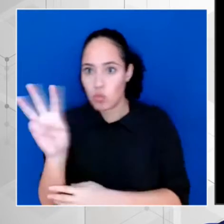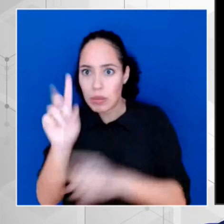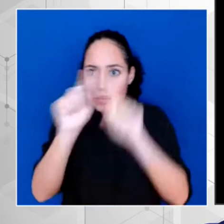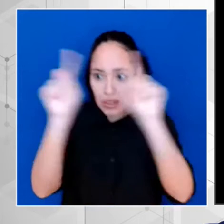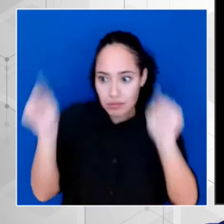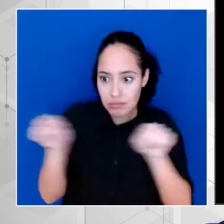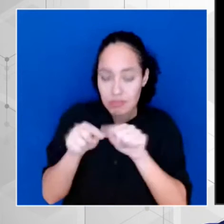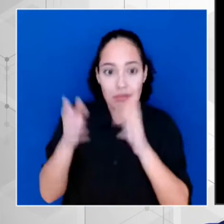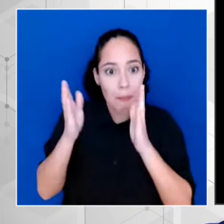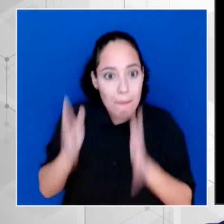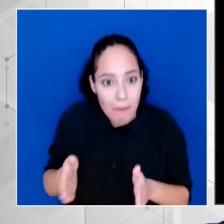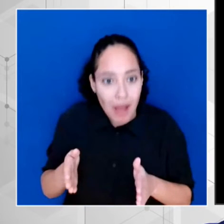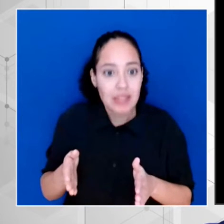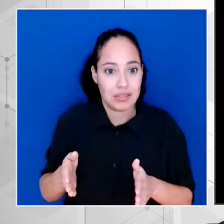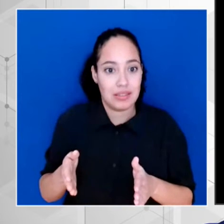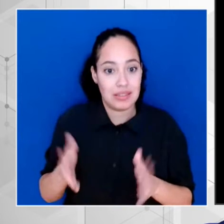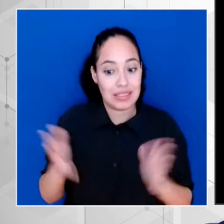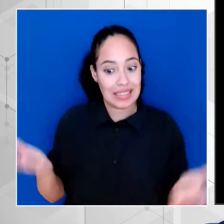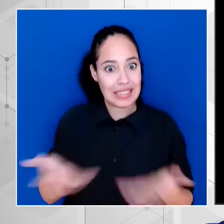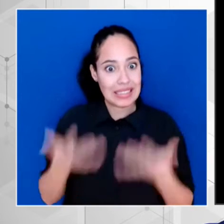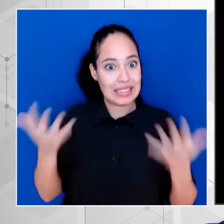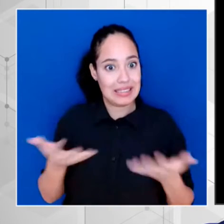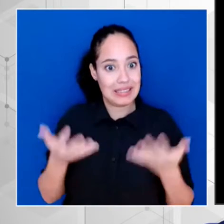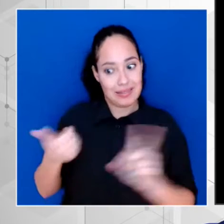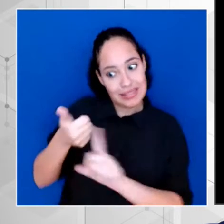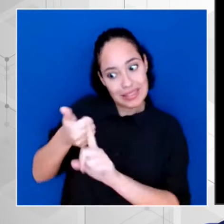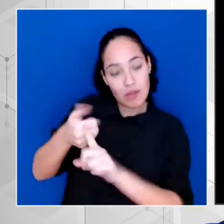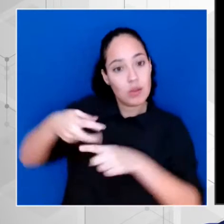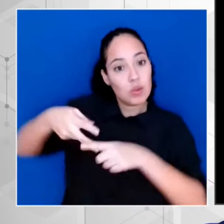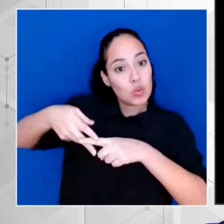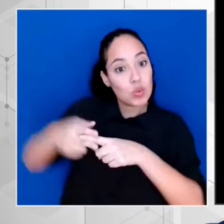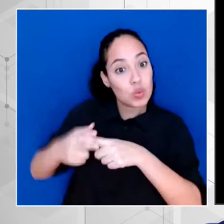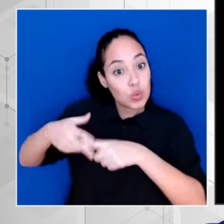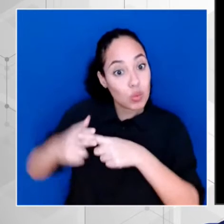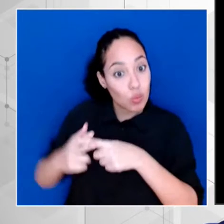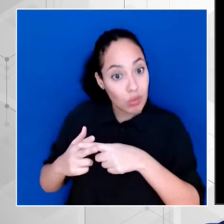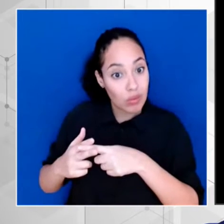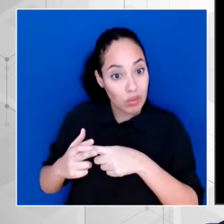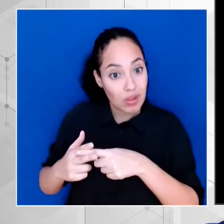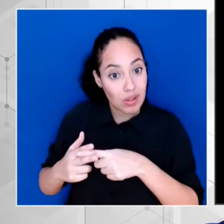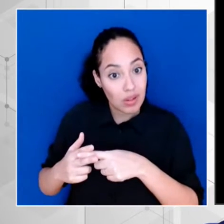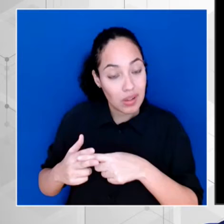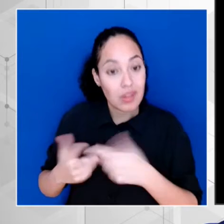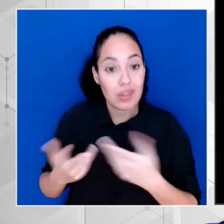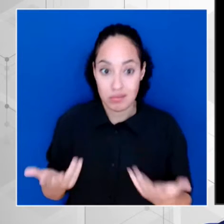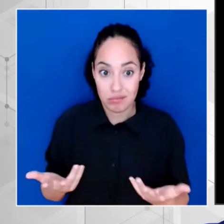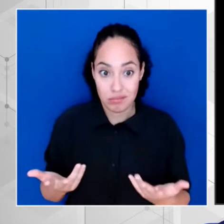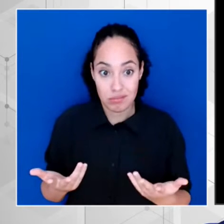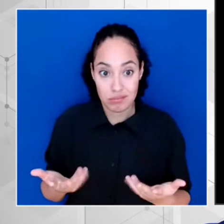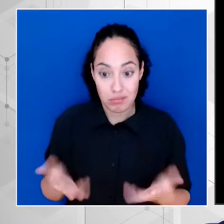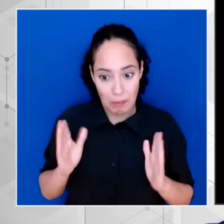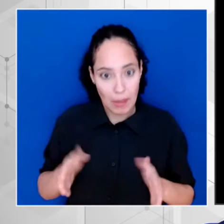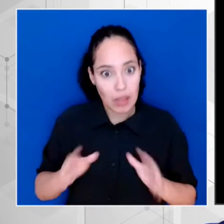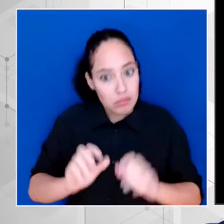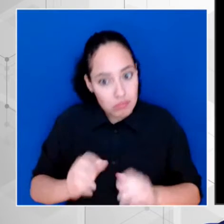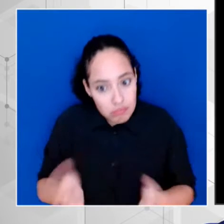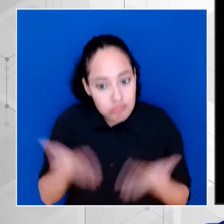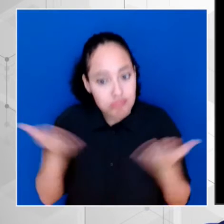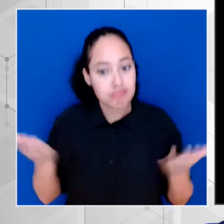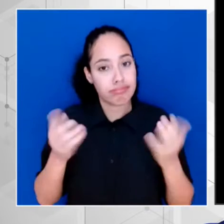options should be unambiguous, unless you mean to make them puzzles and riddles on purpose for some reason.